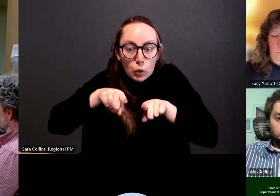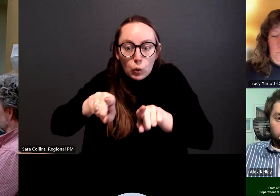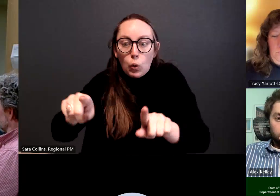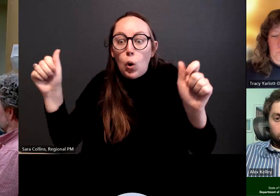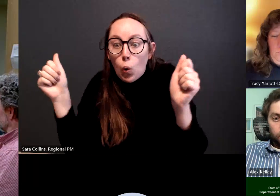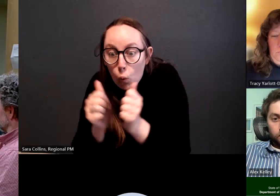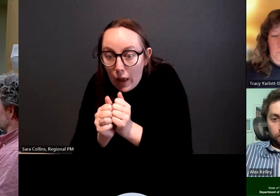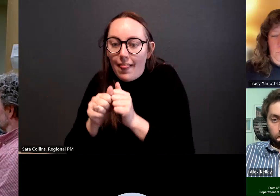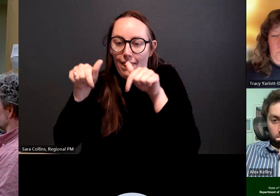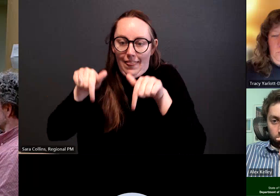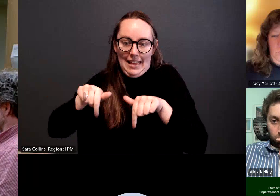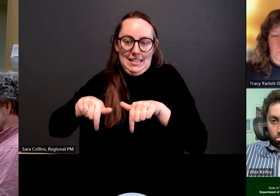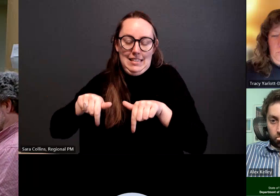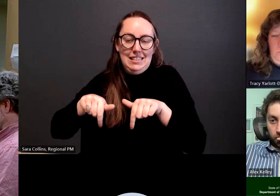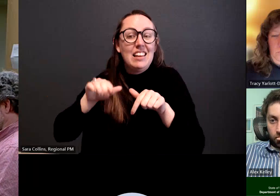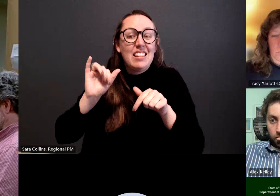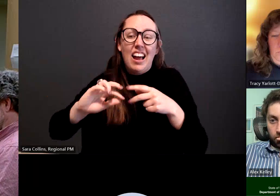slow this